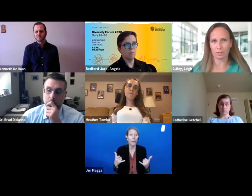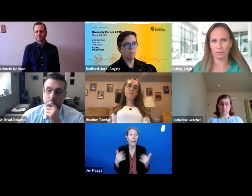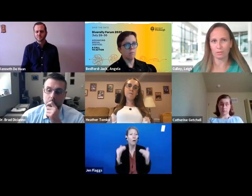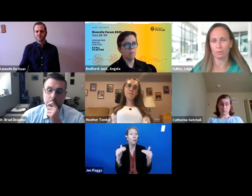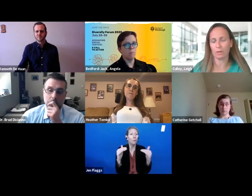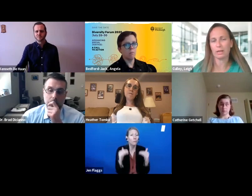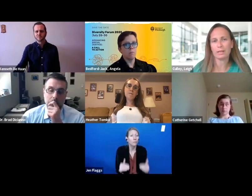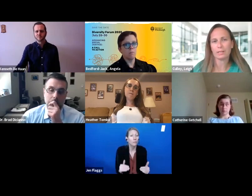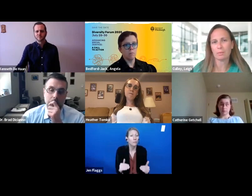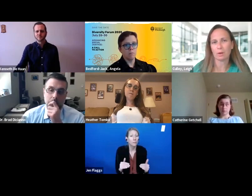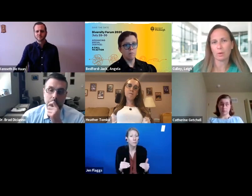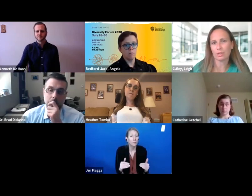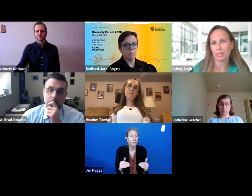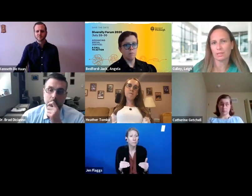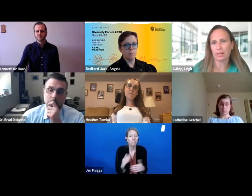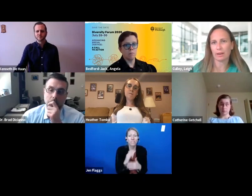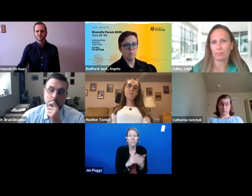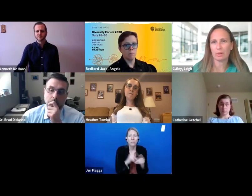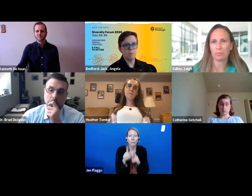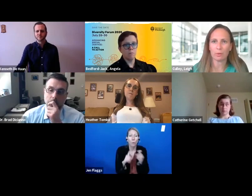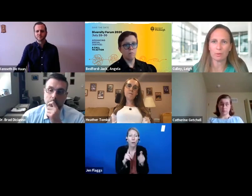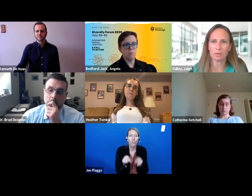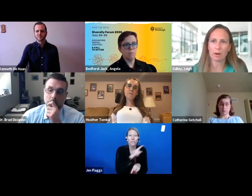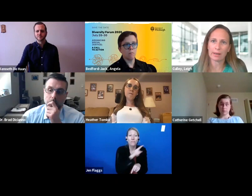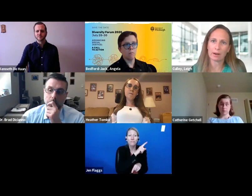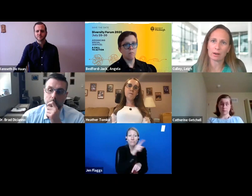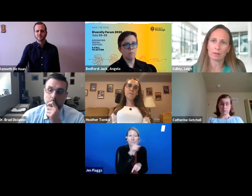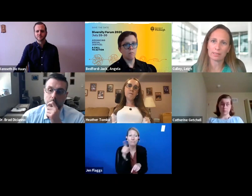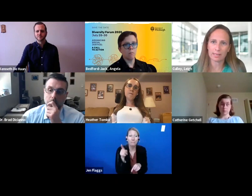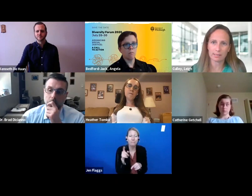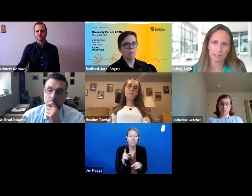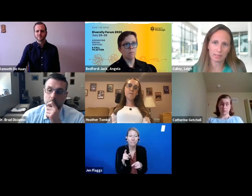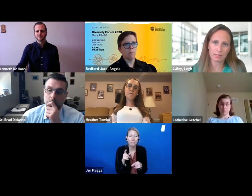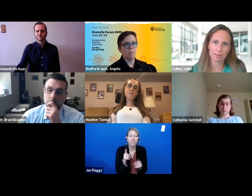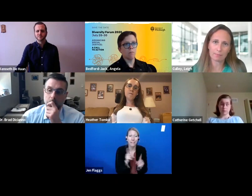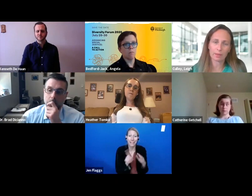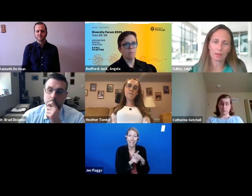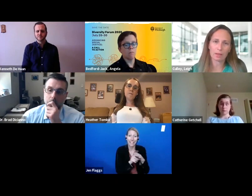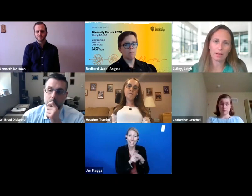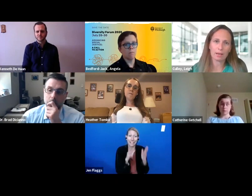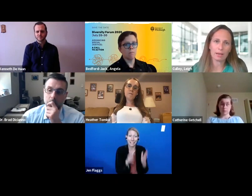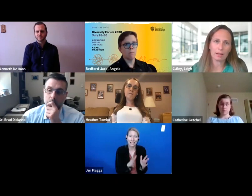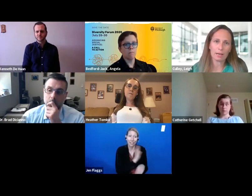move into some of the questions that have been posed by our attendees.